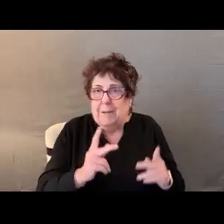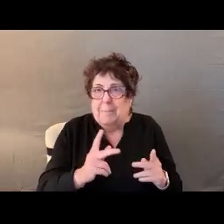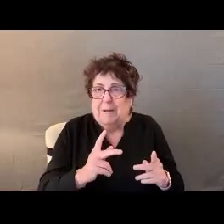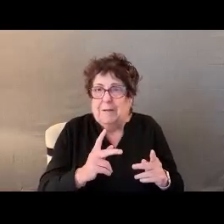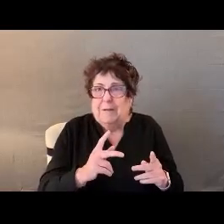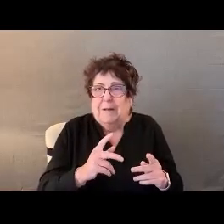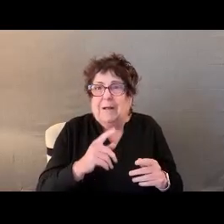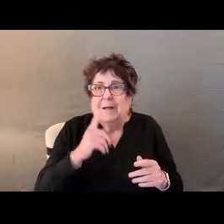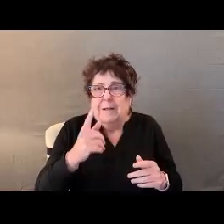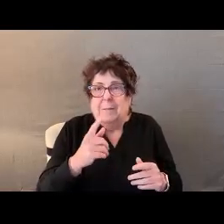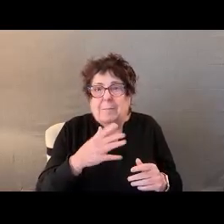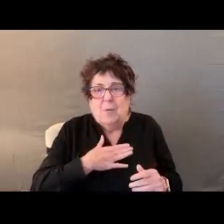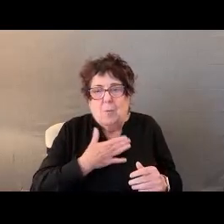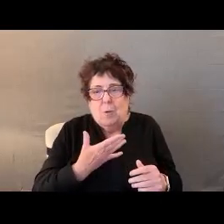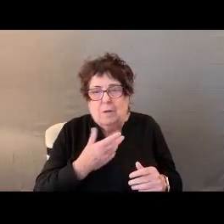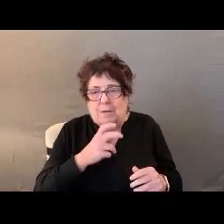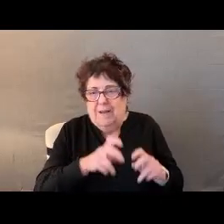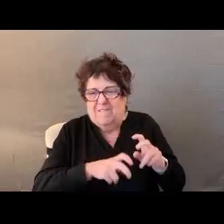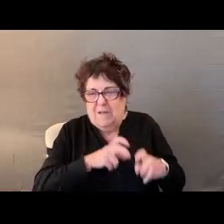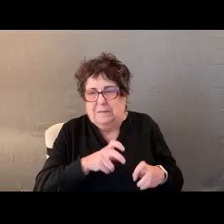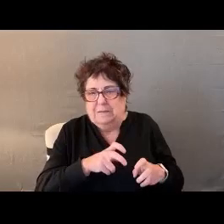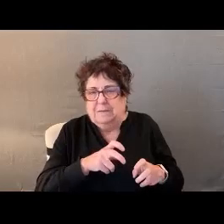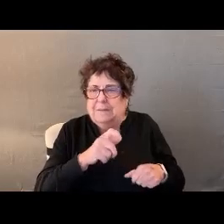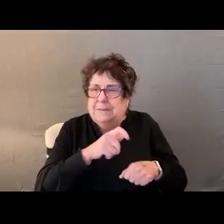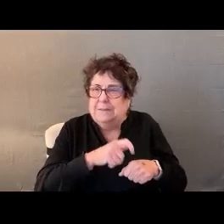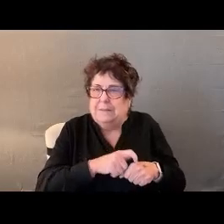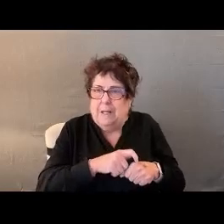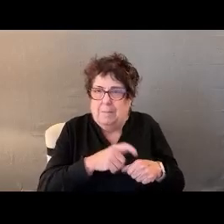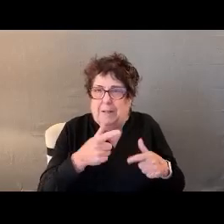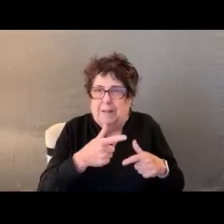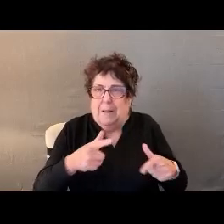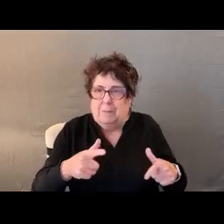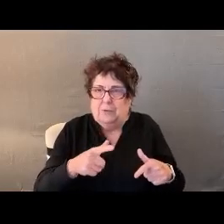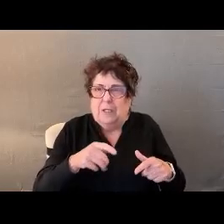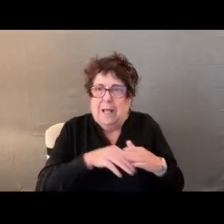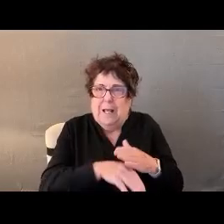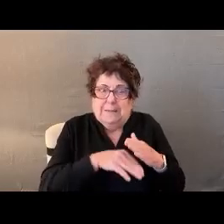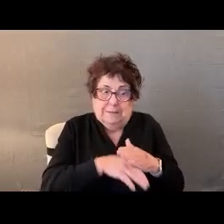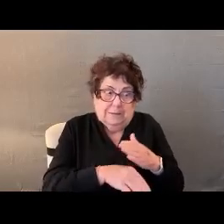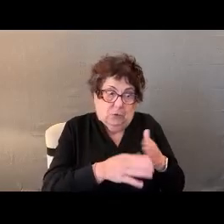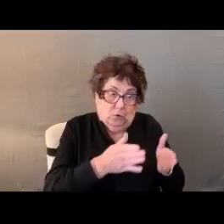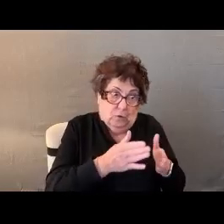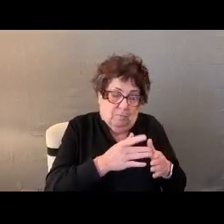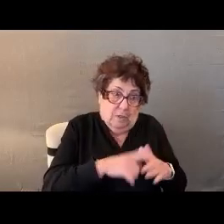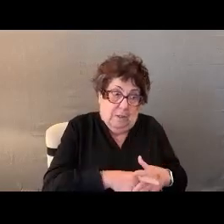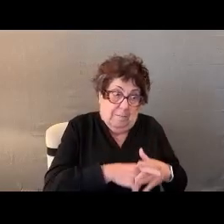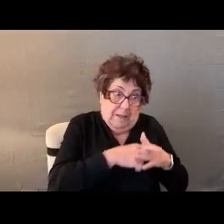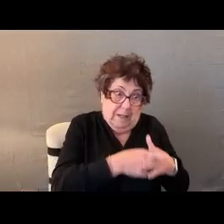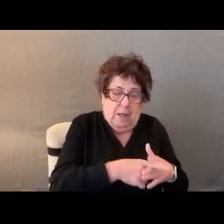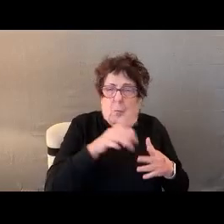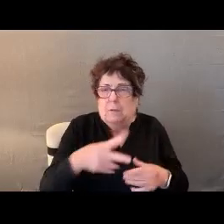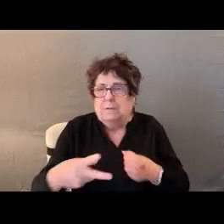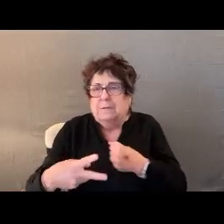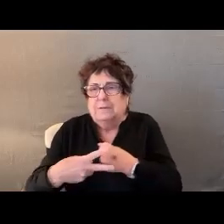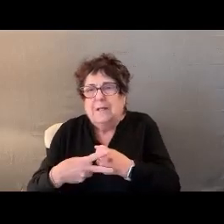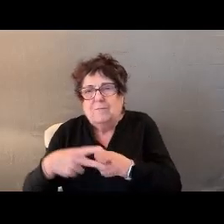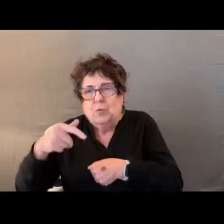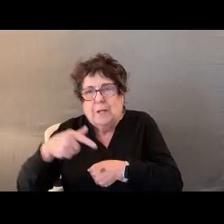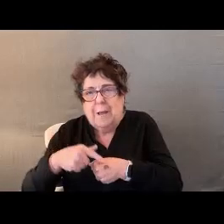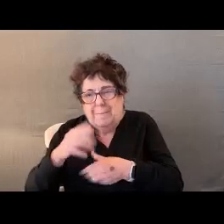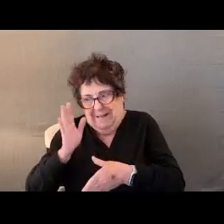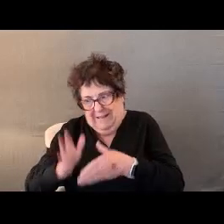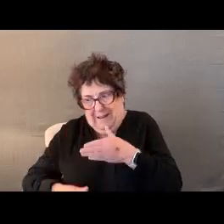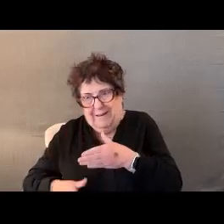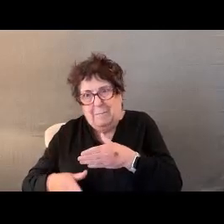in language access services on the front end is going to save you time on the back end, because for us, our patients are going to understand their